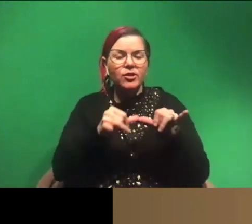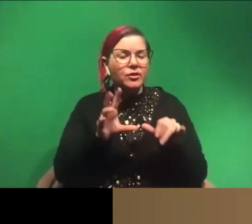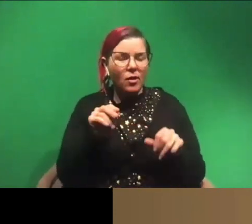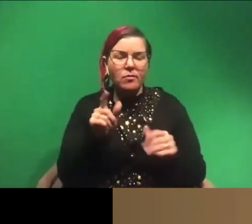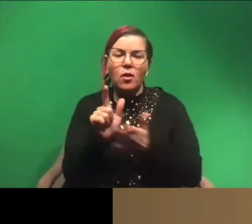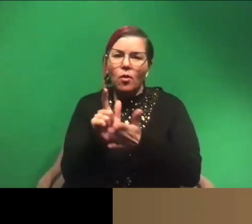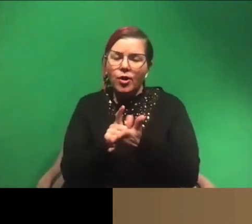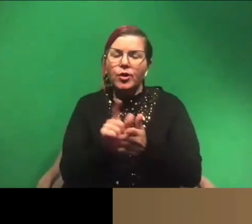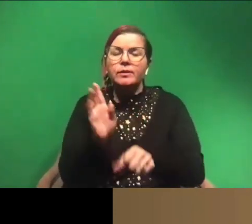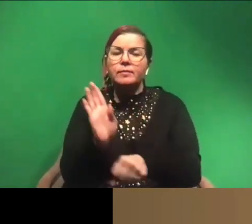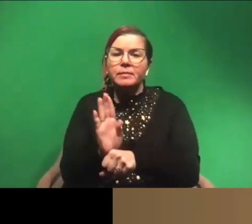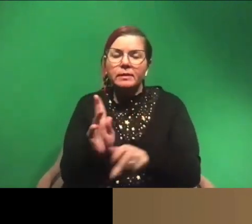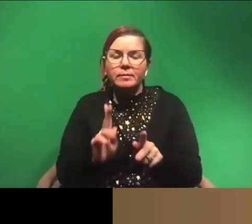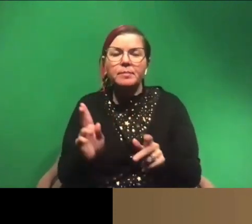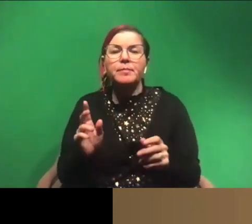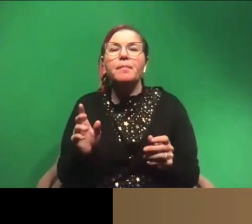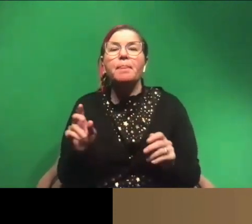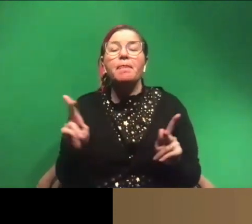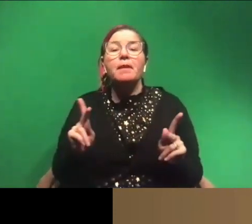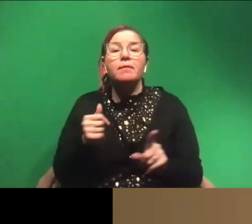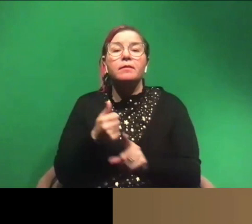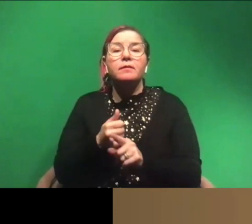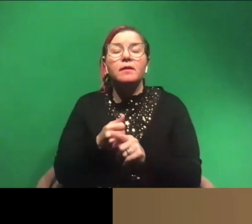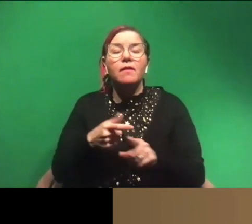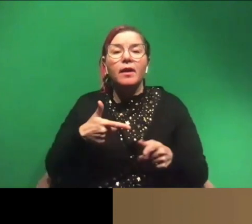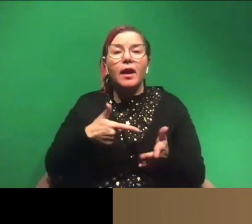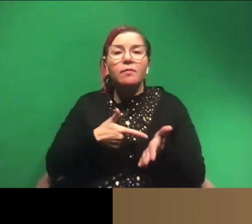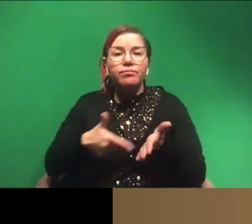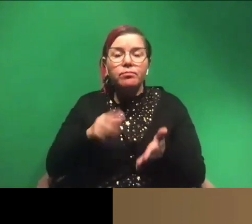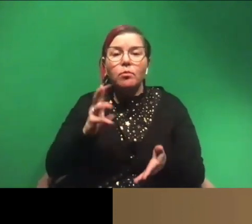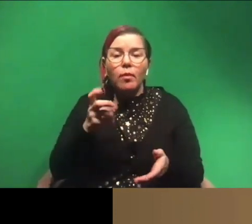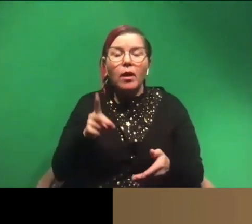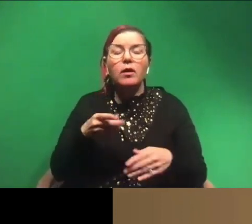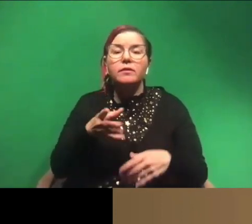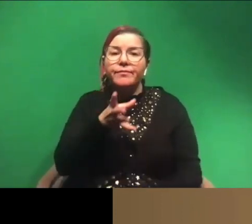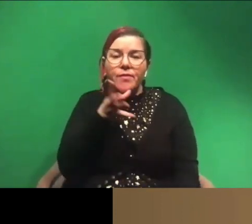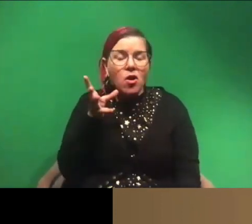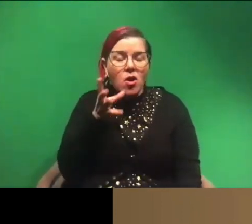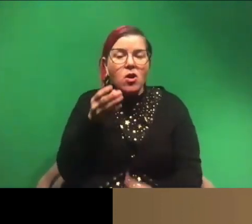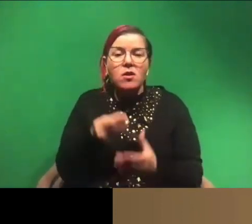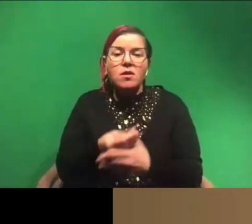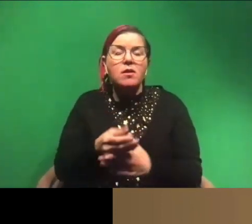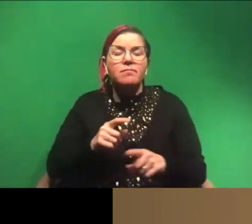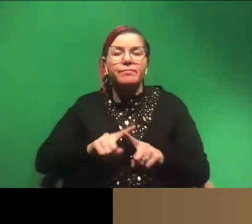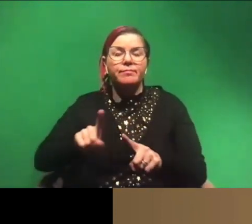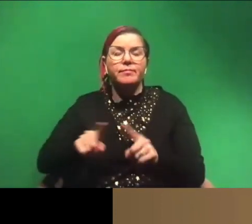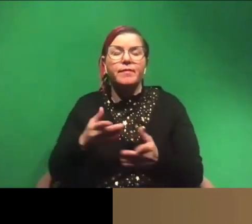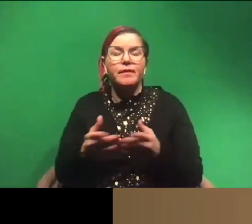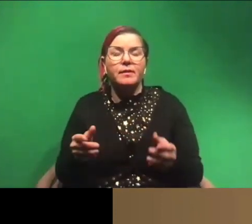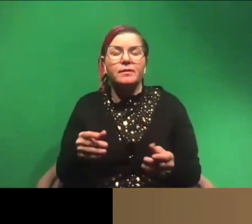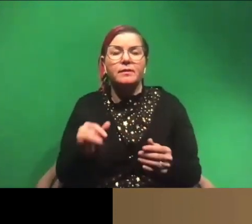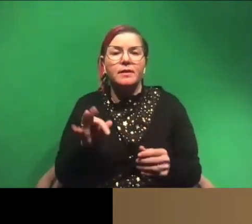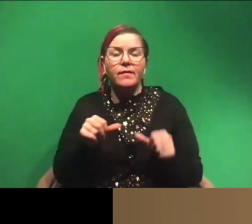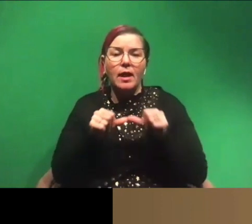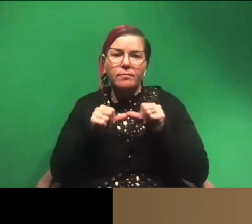people and people that can weld and people that can farm and all sorts of things if we are ever to have a